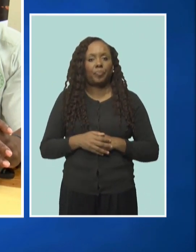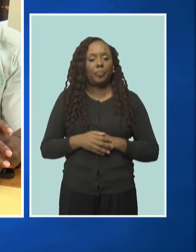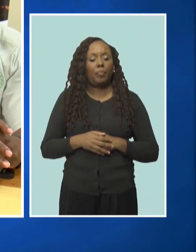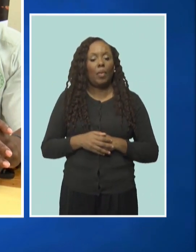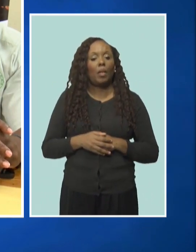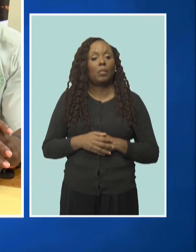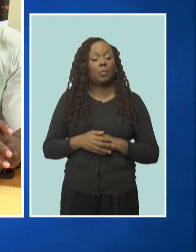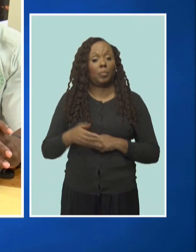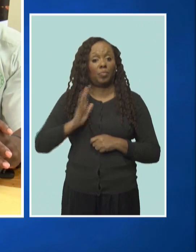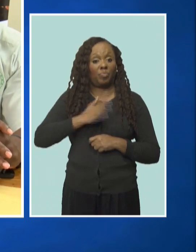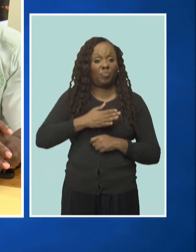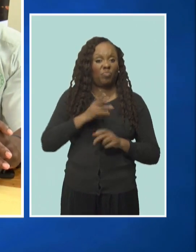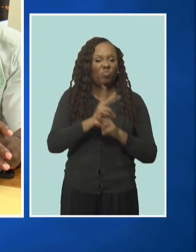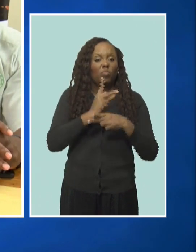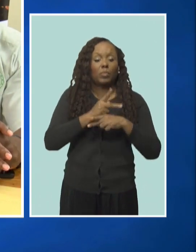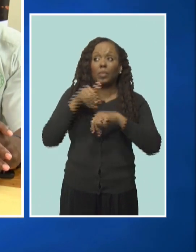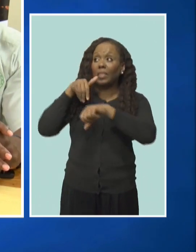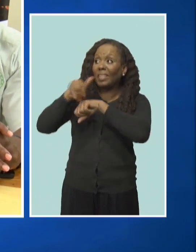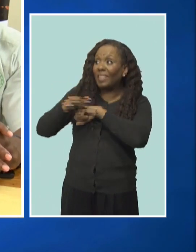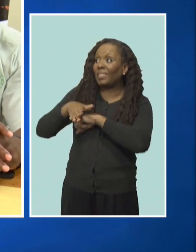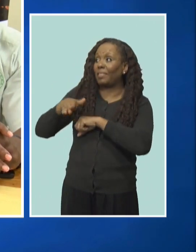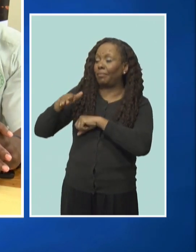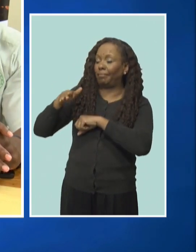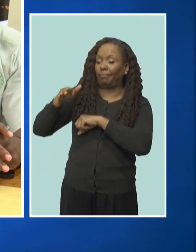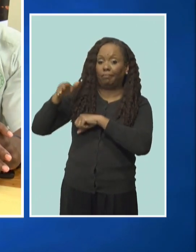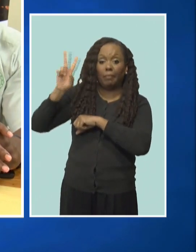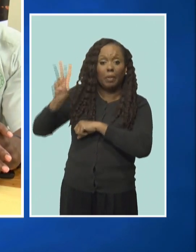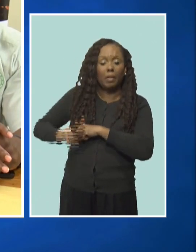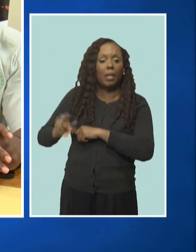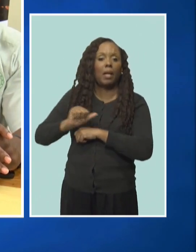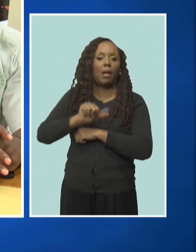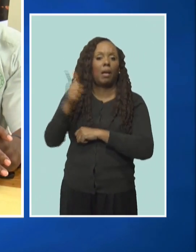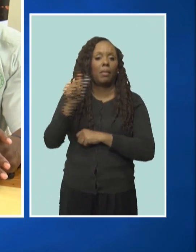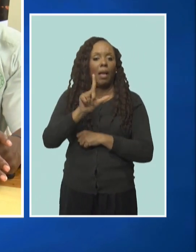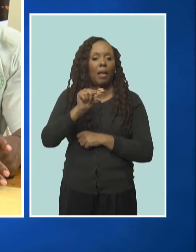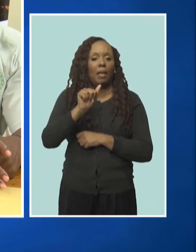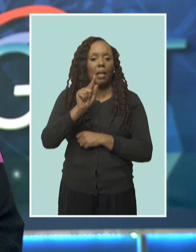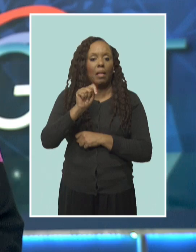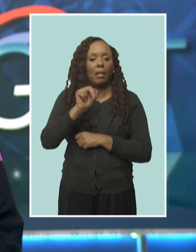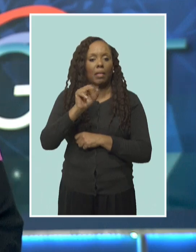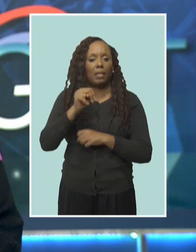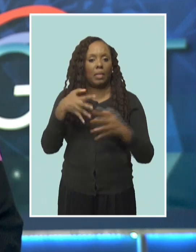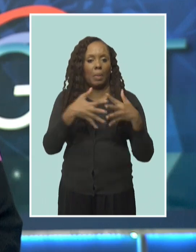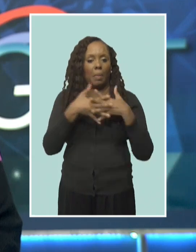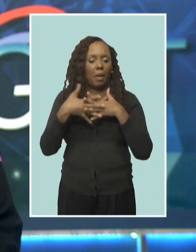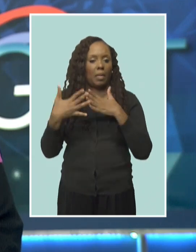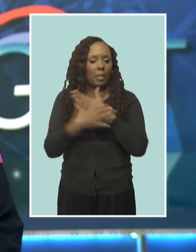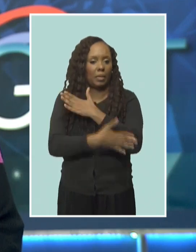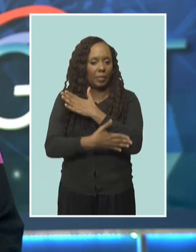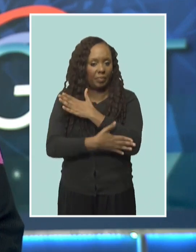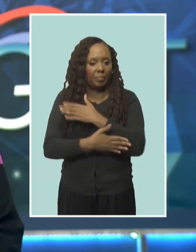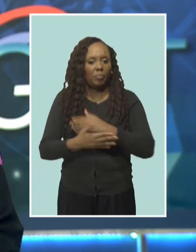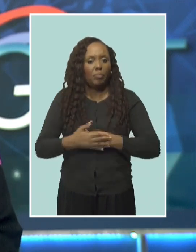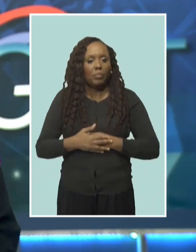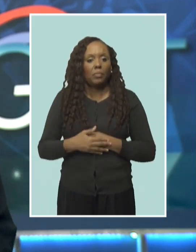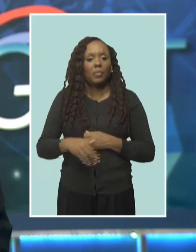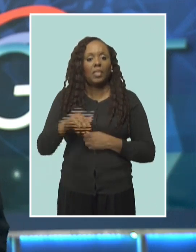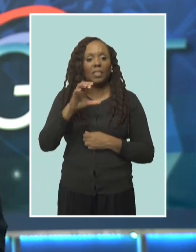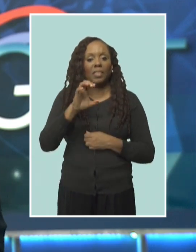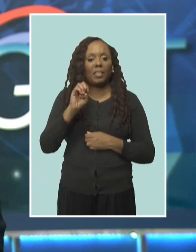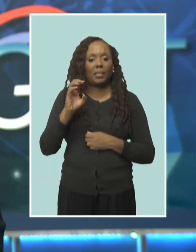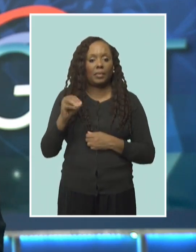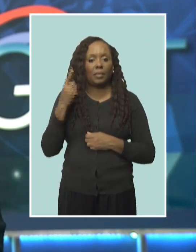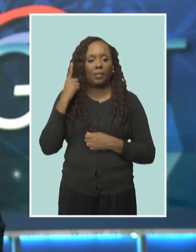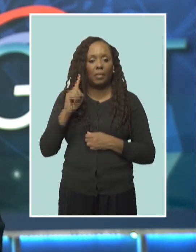able to export not only to Venezuela but to other countries in Latin America. Meanwhile, Chief Executive Officer